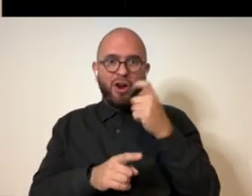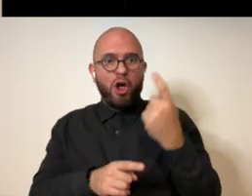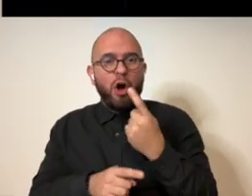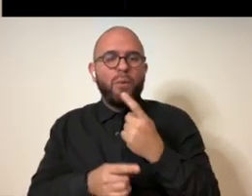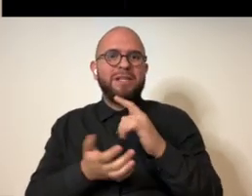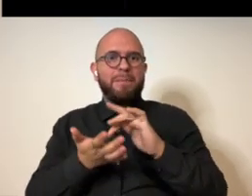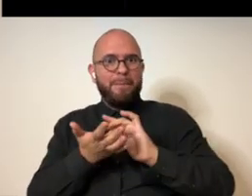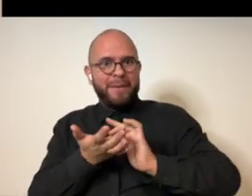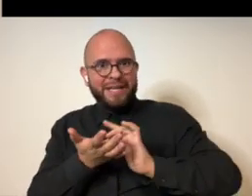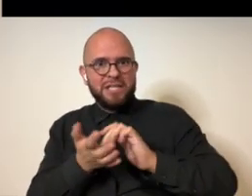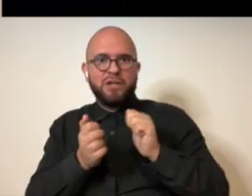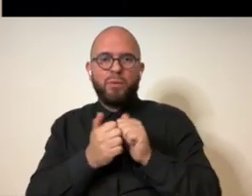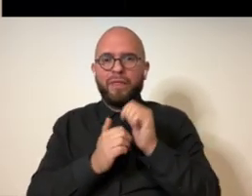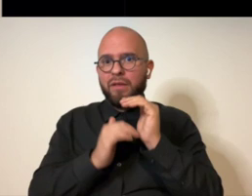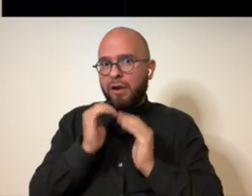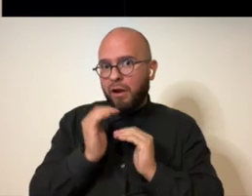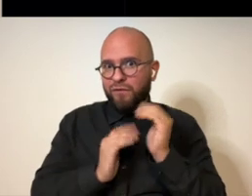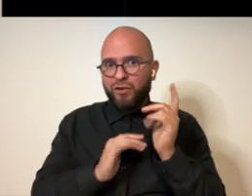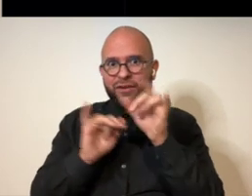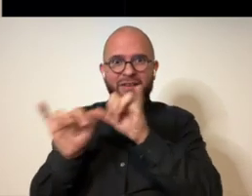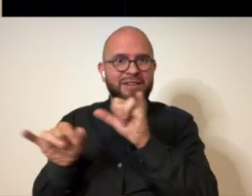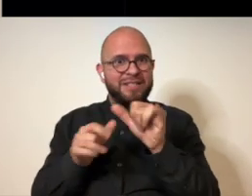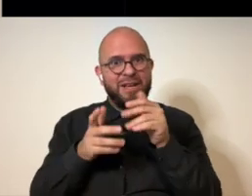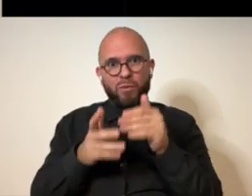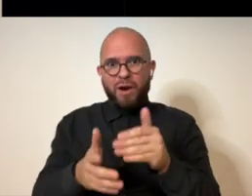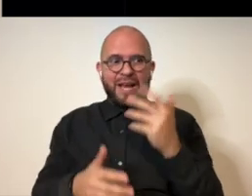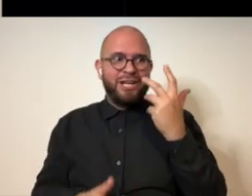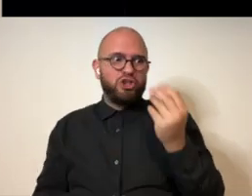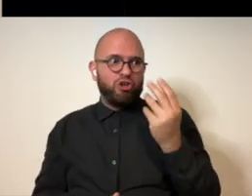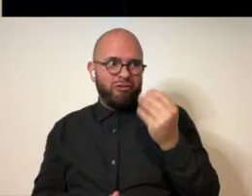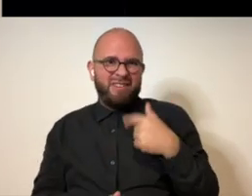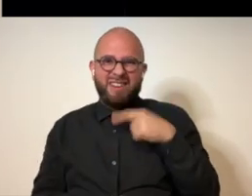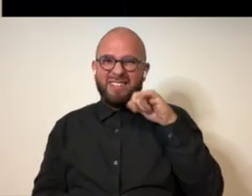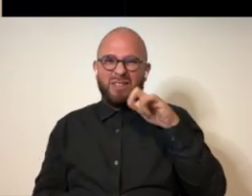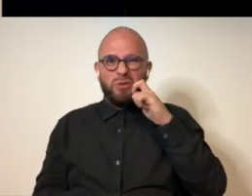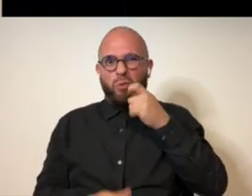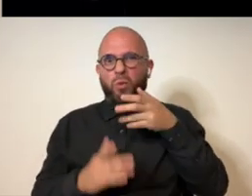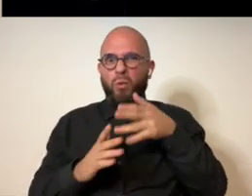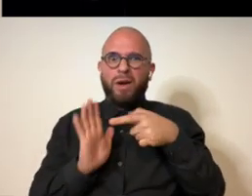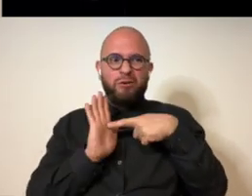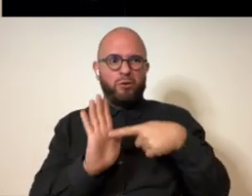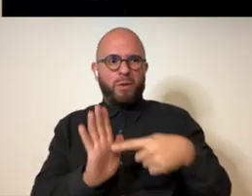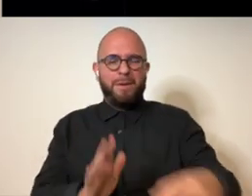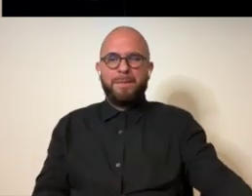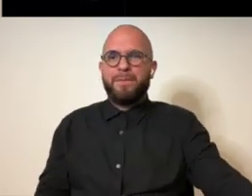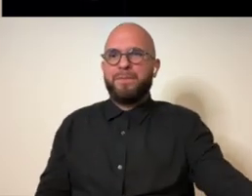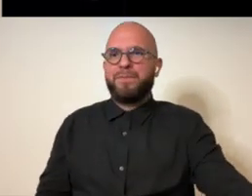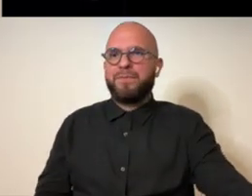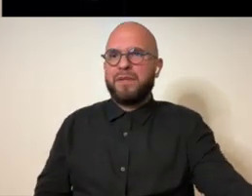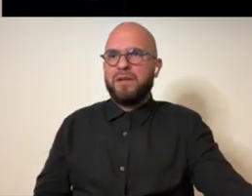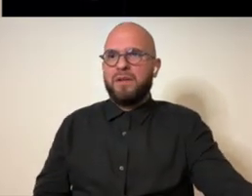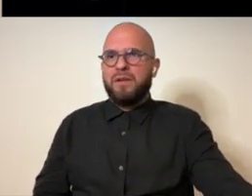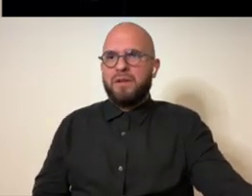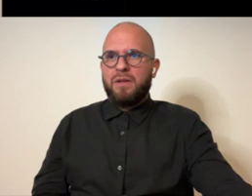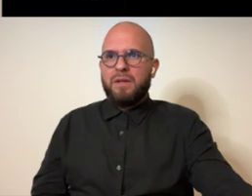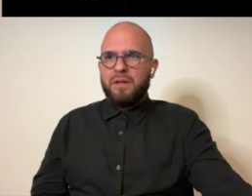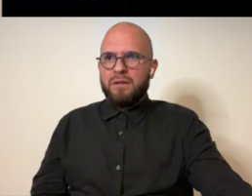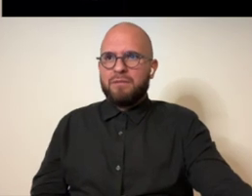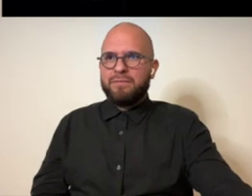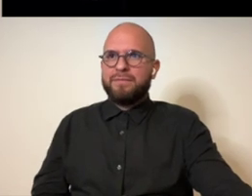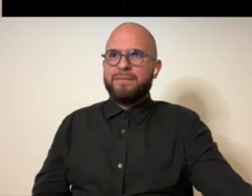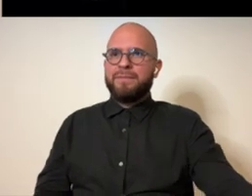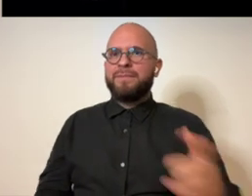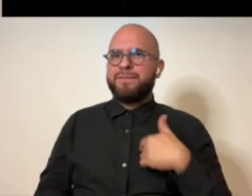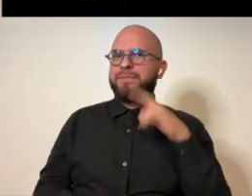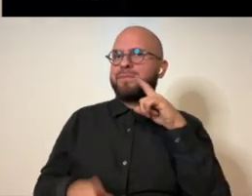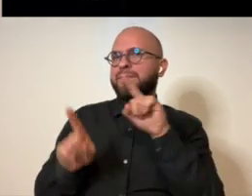something we associate with that. But you don't always associate medication with comfort in that same way externally,